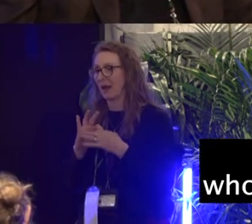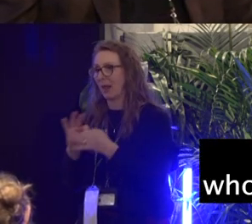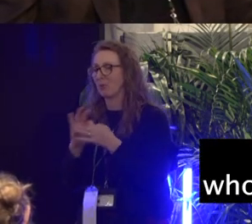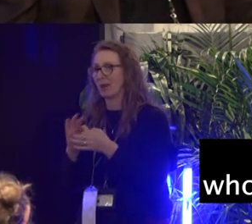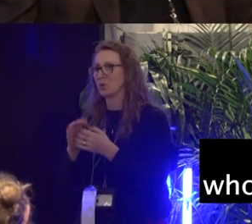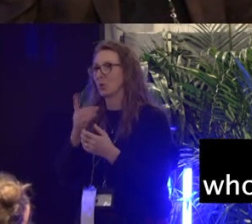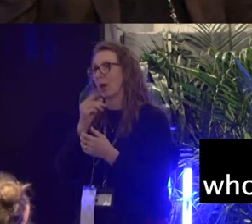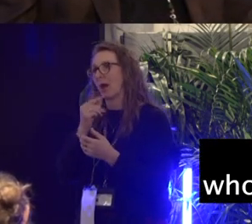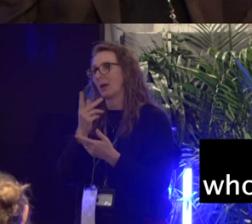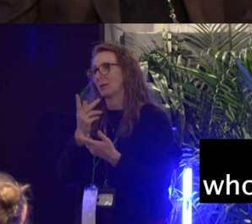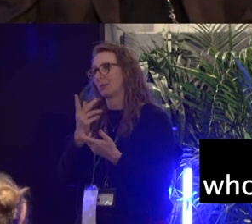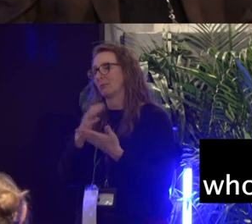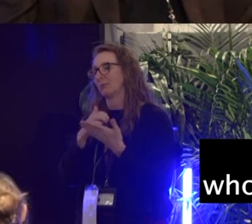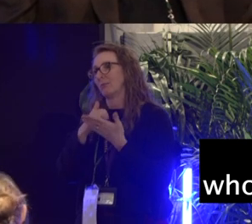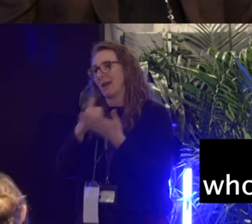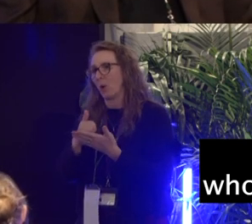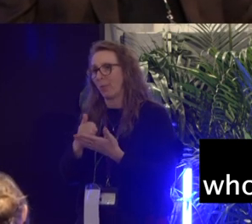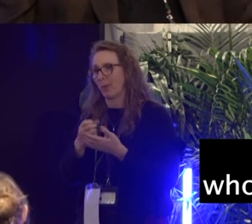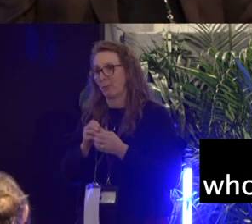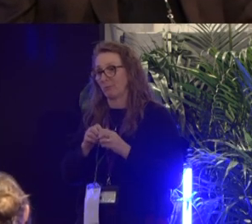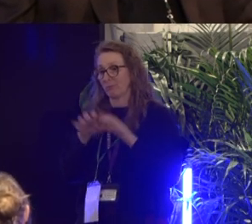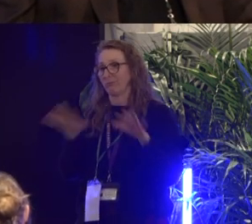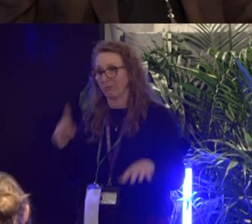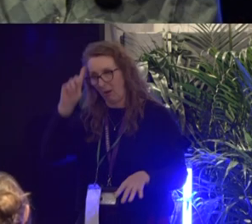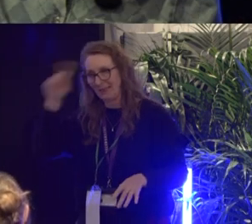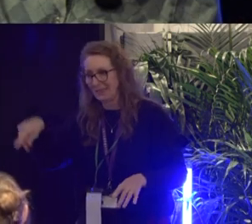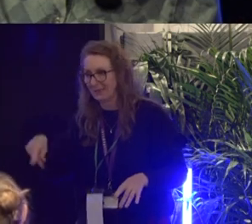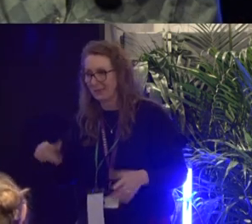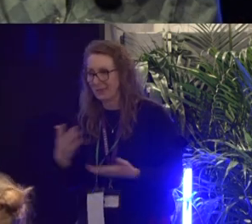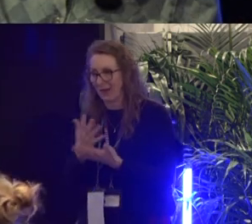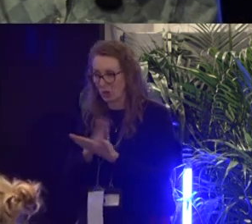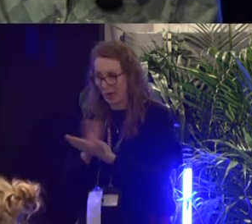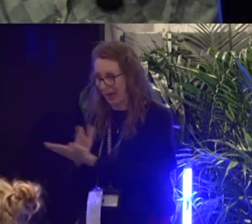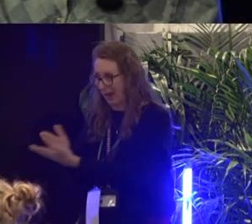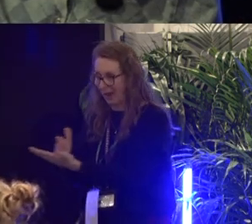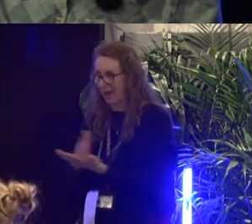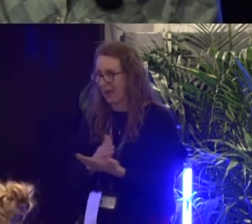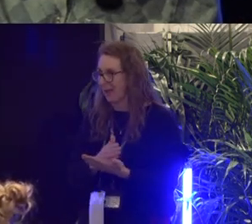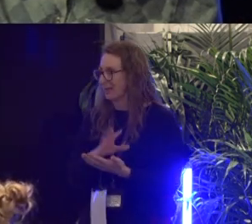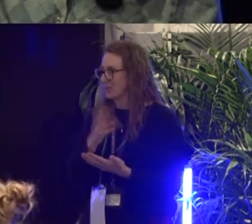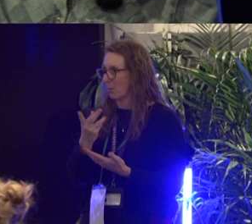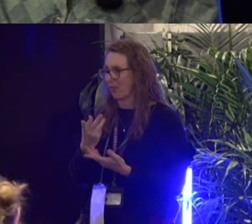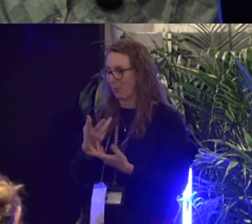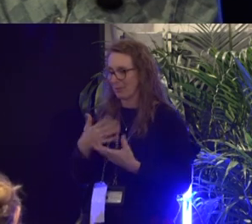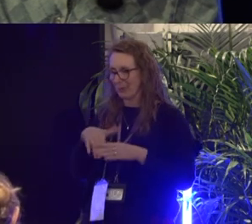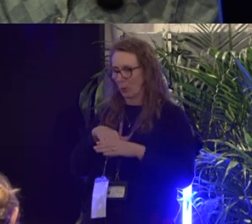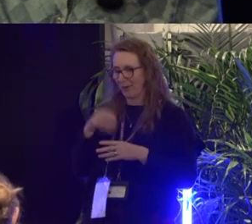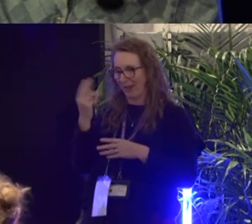can help them distribute their ideas, and some of them, it's part of their art form.